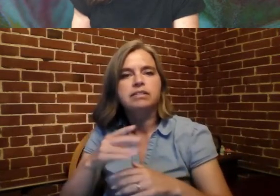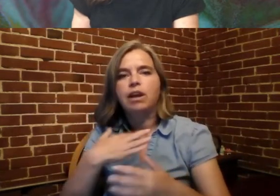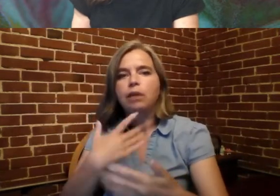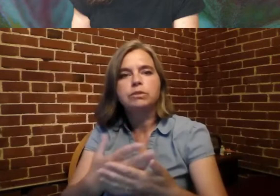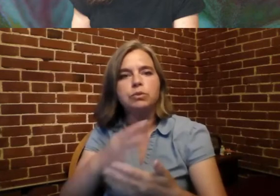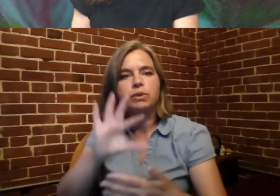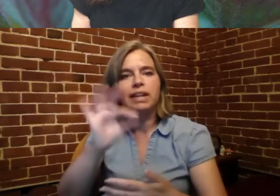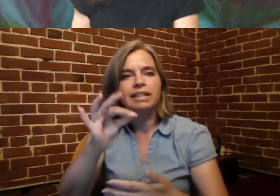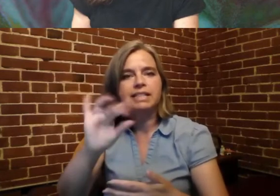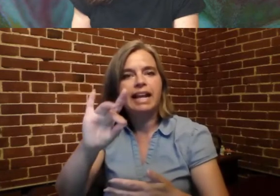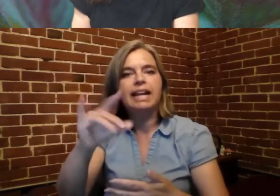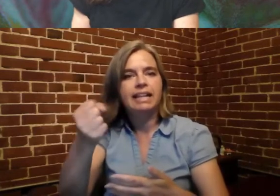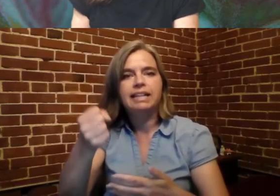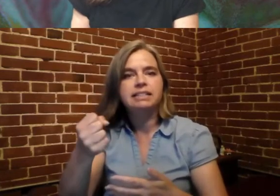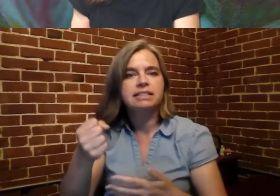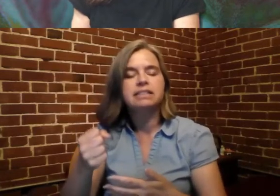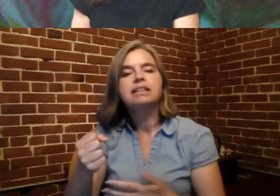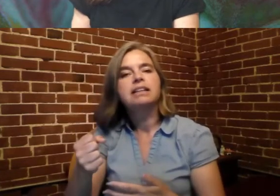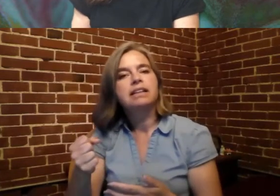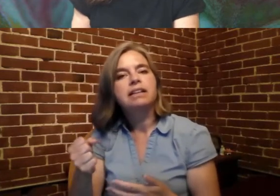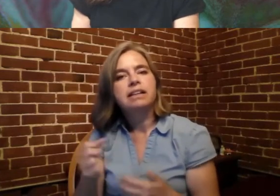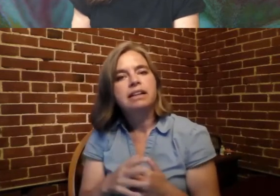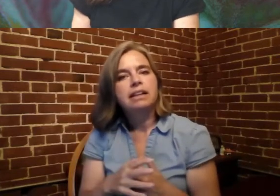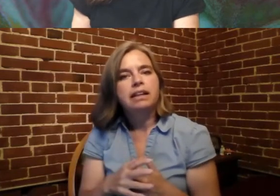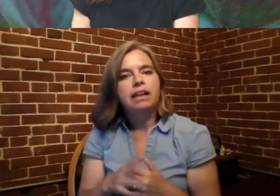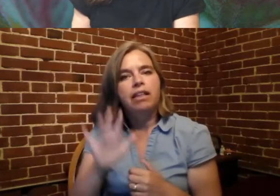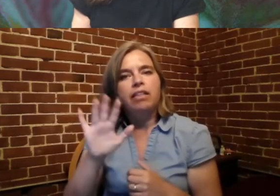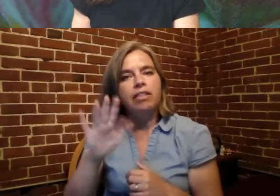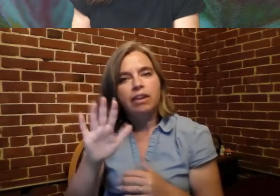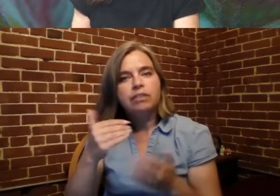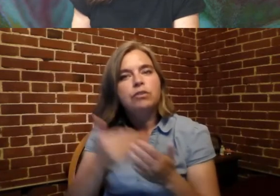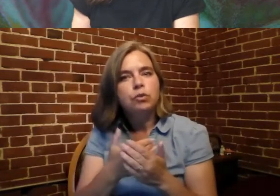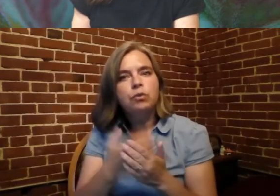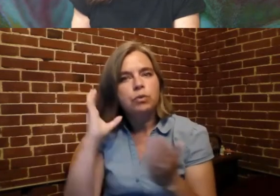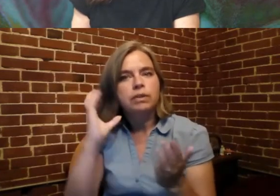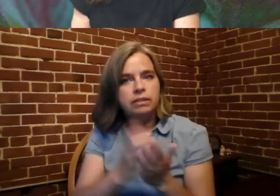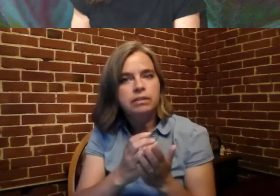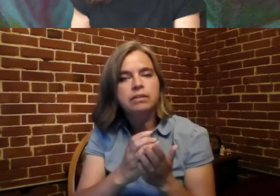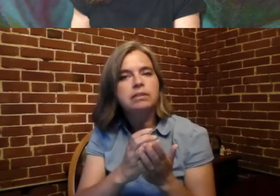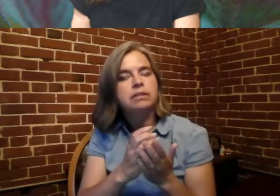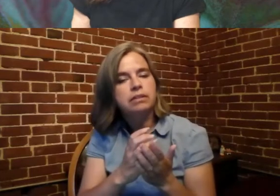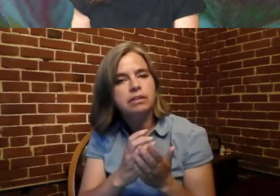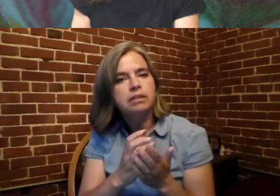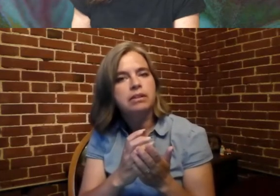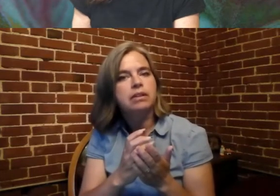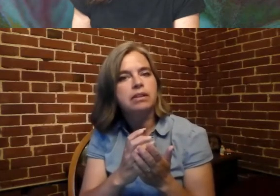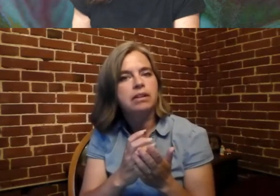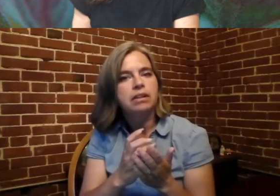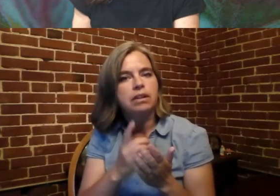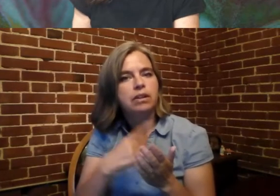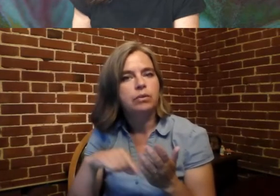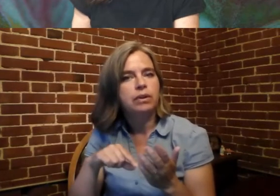so they're fairly new imageries. And I think that what we are looking at is, instead